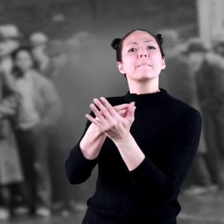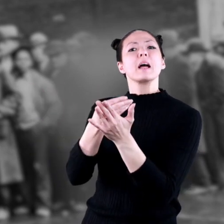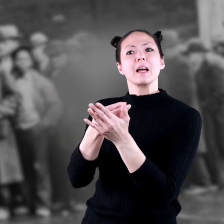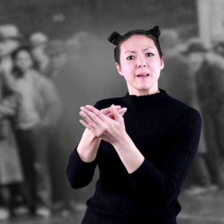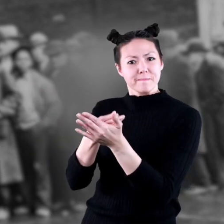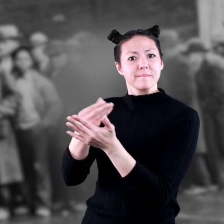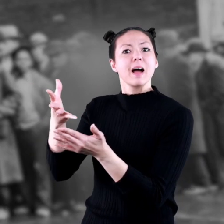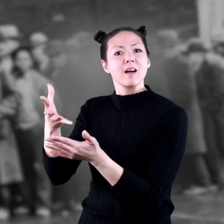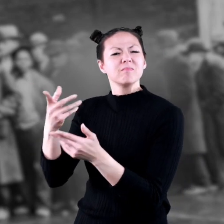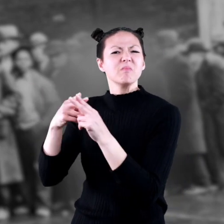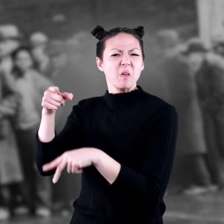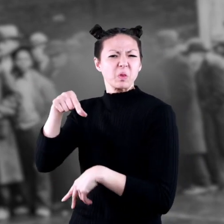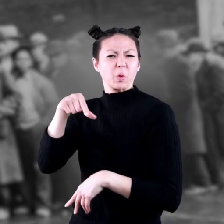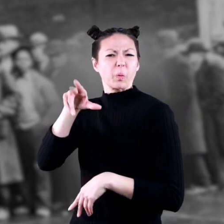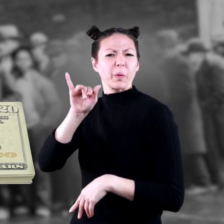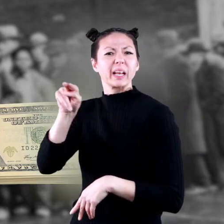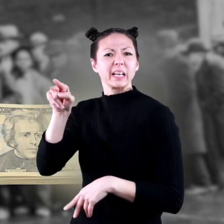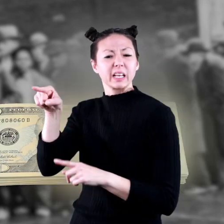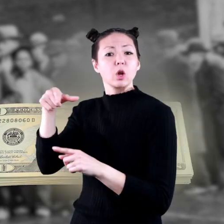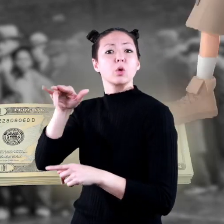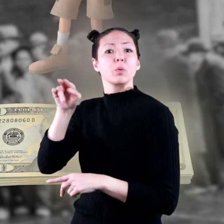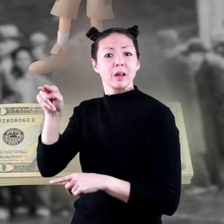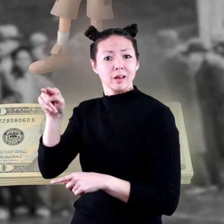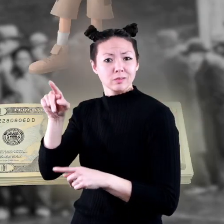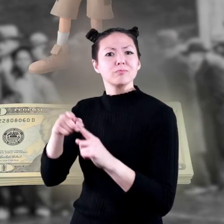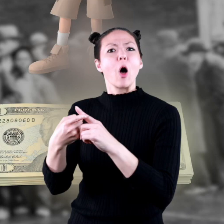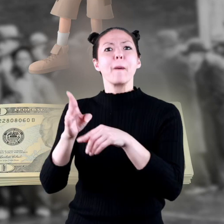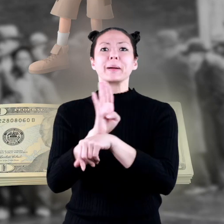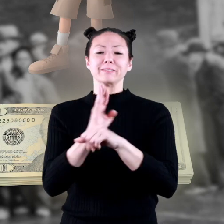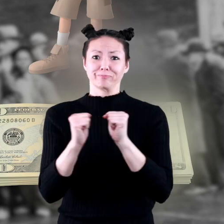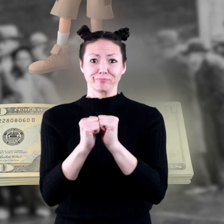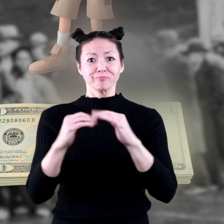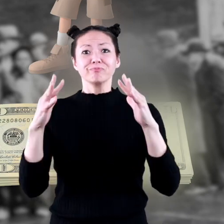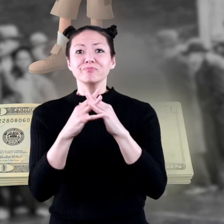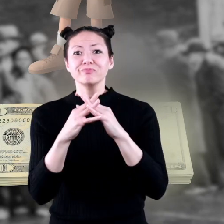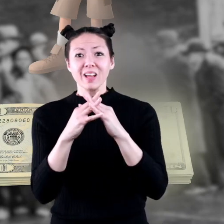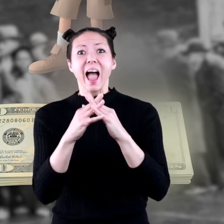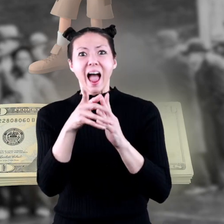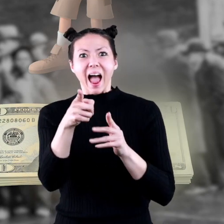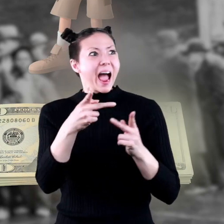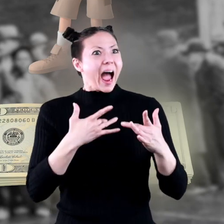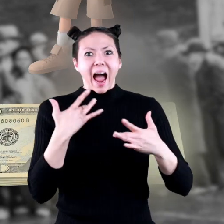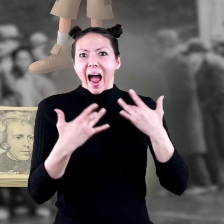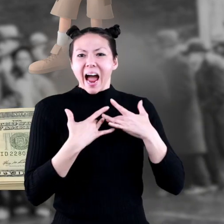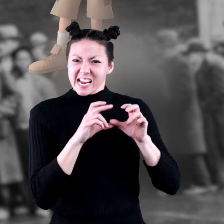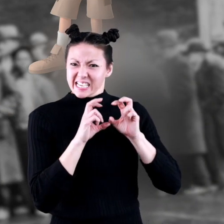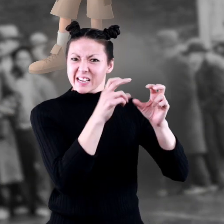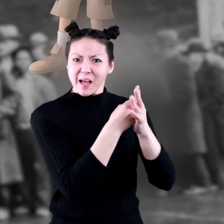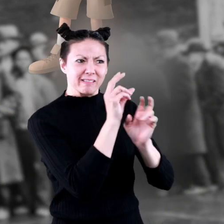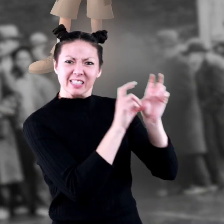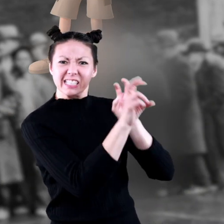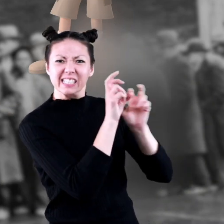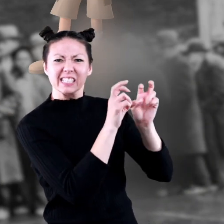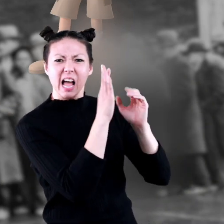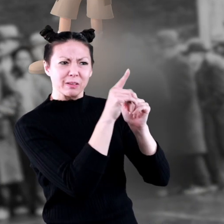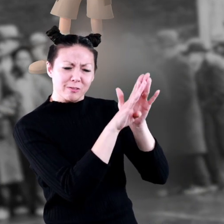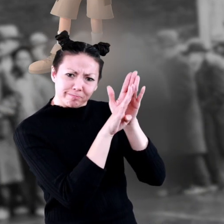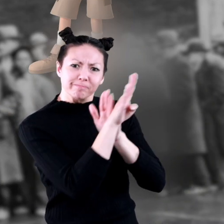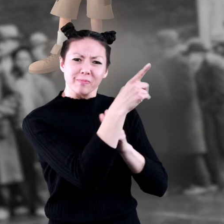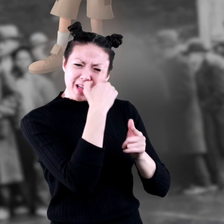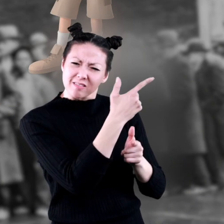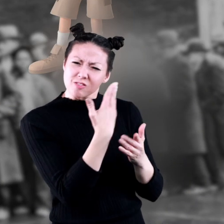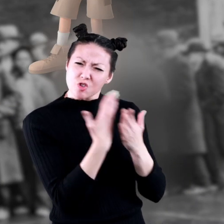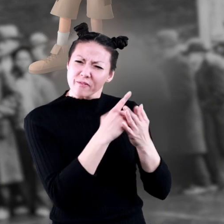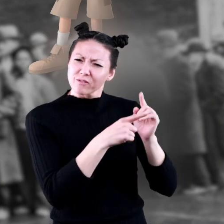friends decide to give some money to another friend. Let's call him Quinn, because Quinn is starting a business that everyone thinks is going to make a